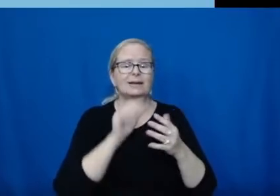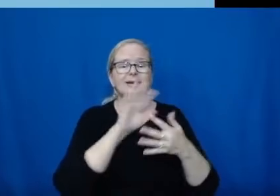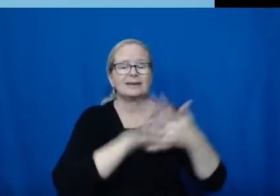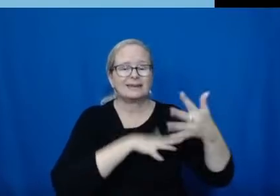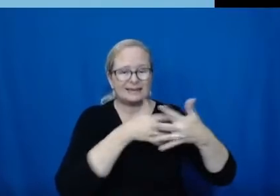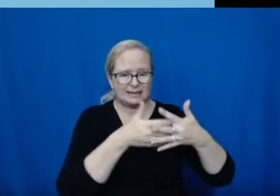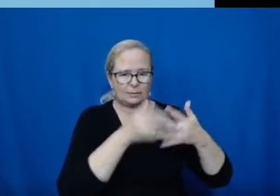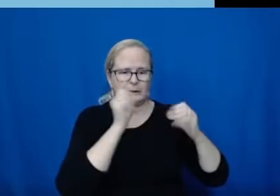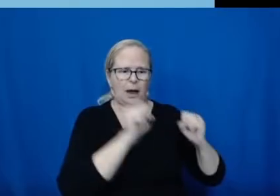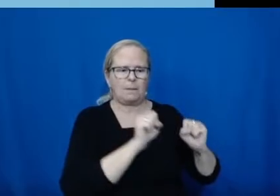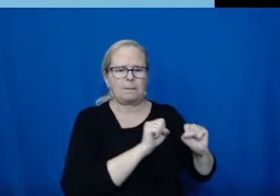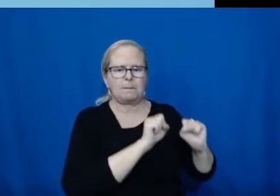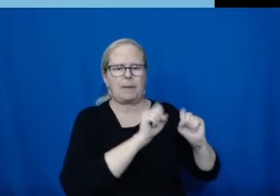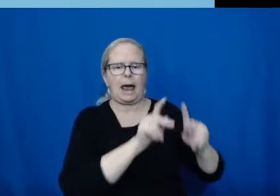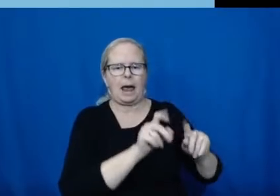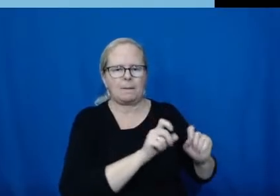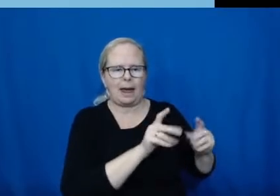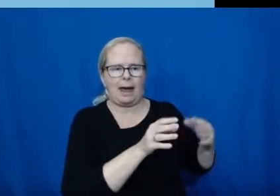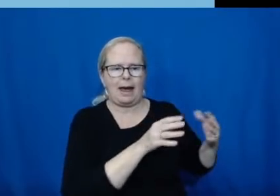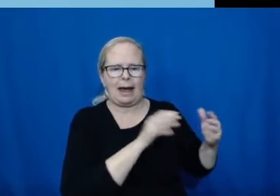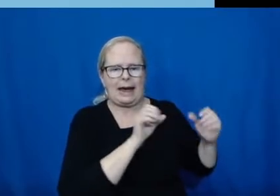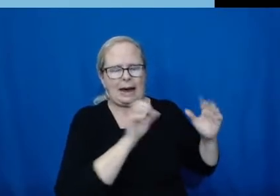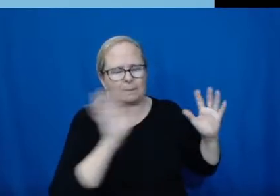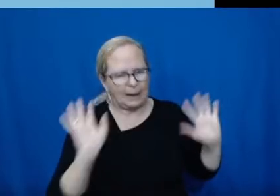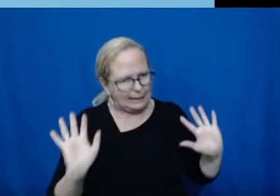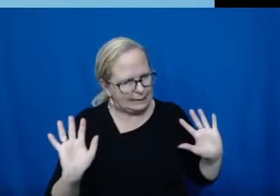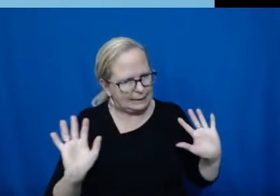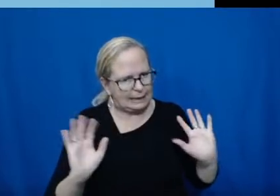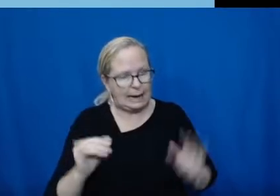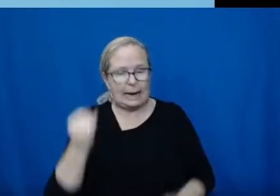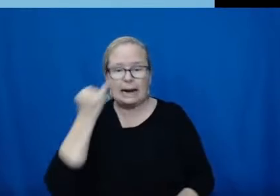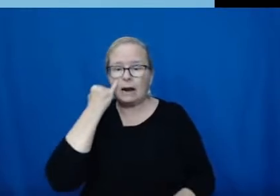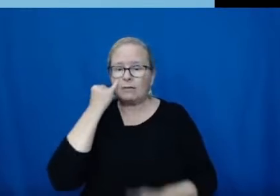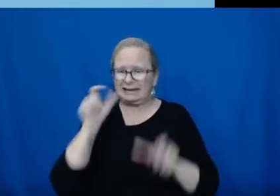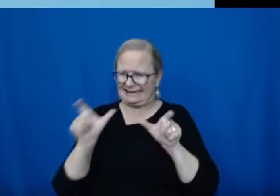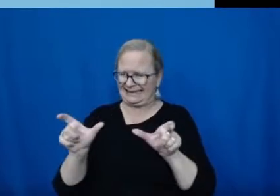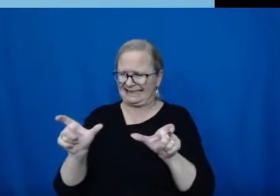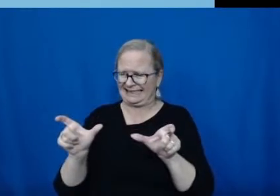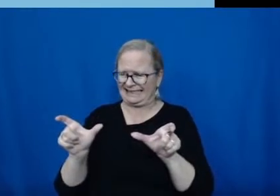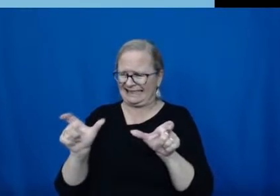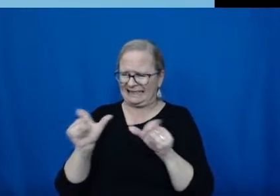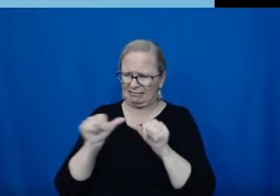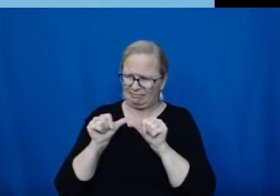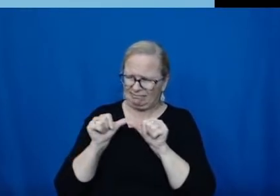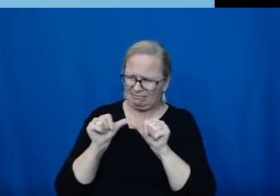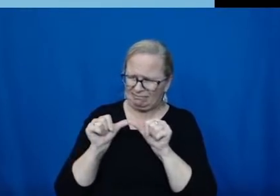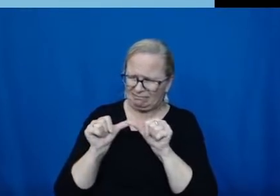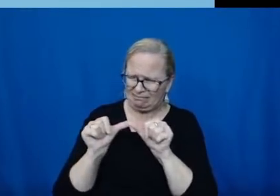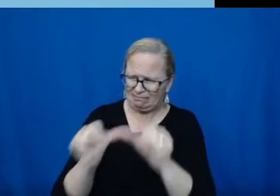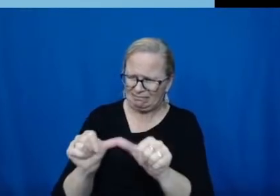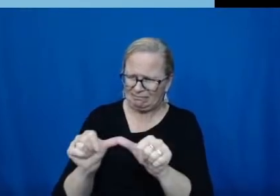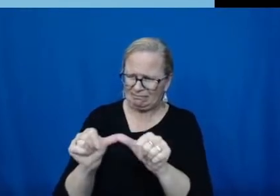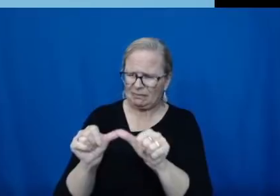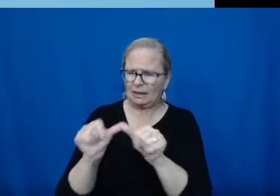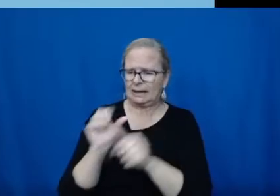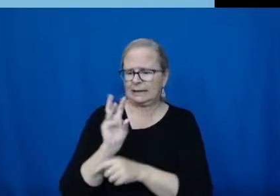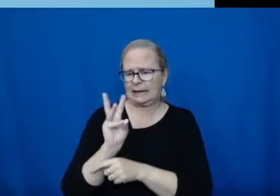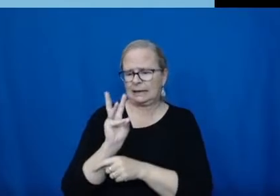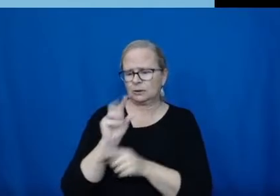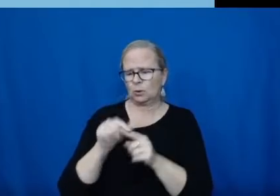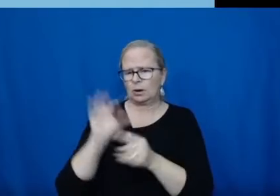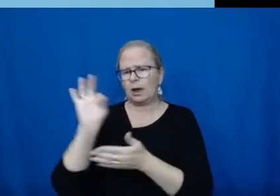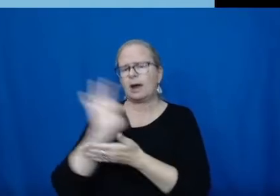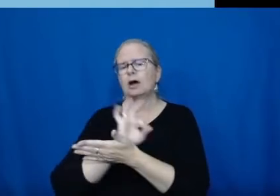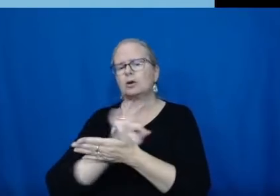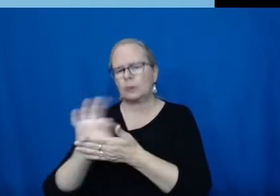or between 6 and 9 weeks, we could stop all the community transmission. And it's really important, because if we don't have community transmission